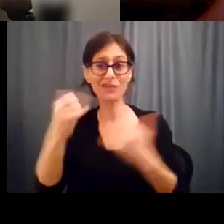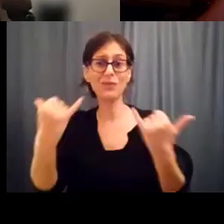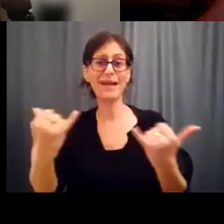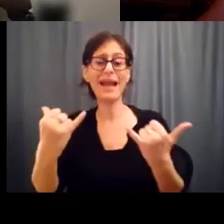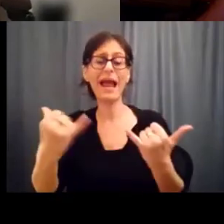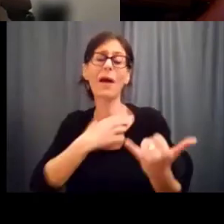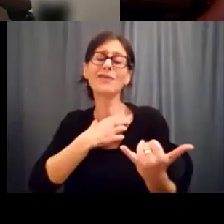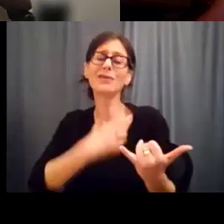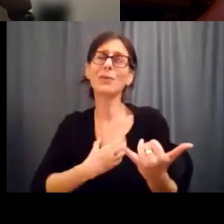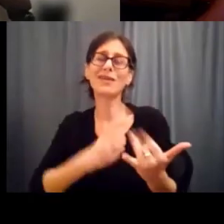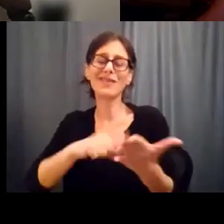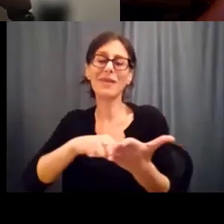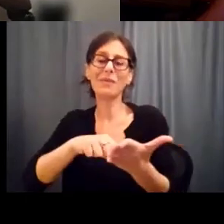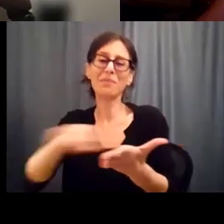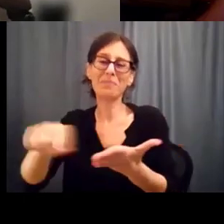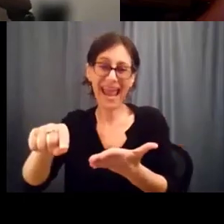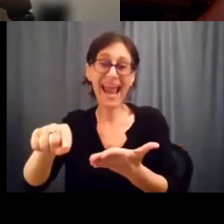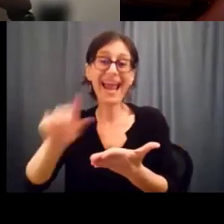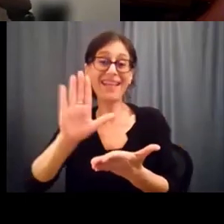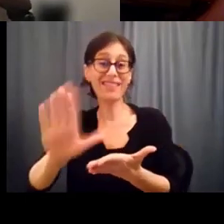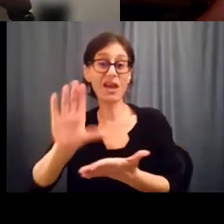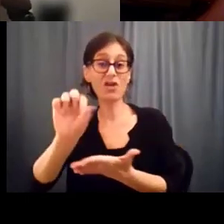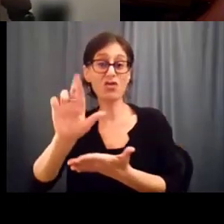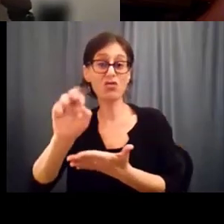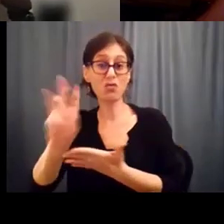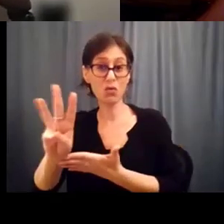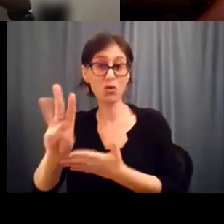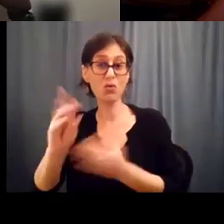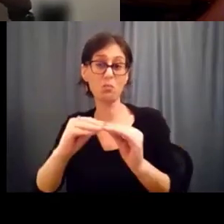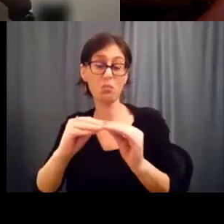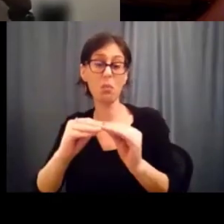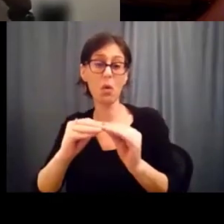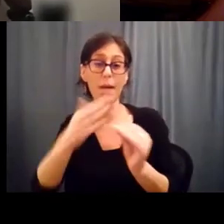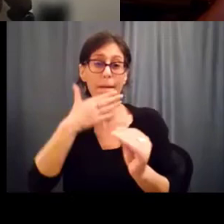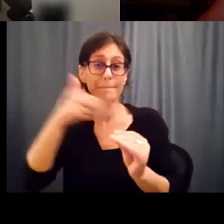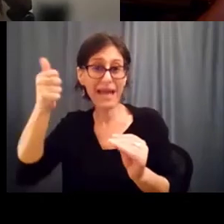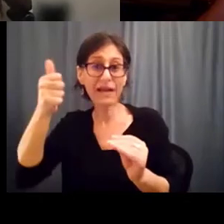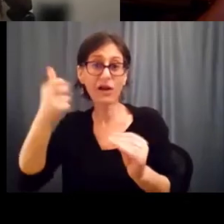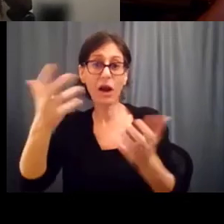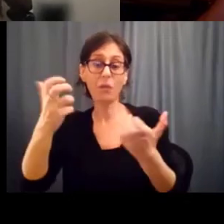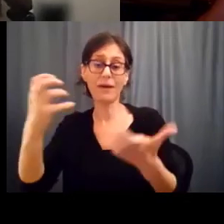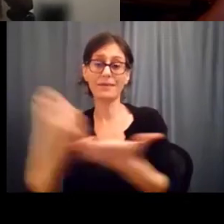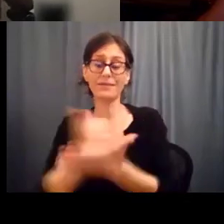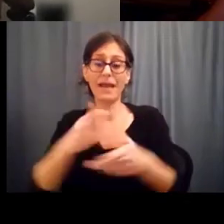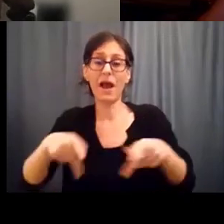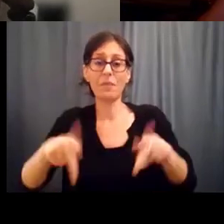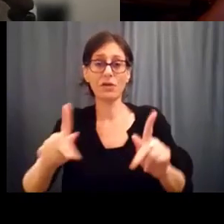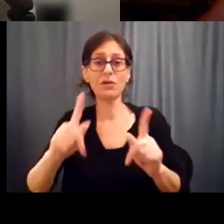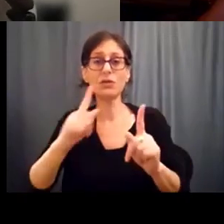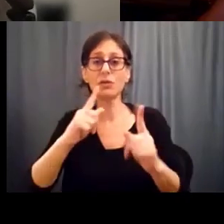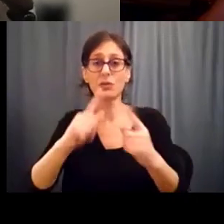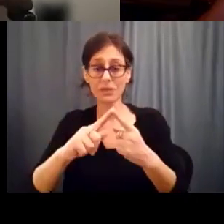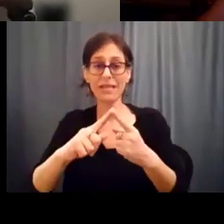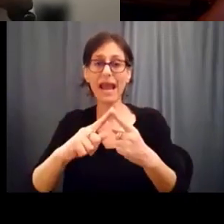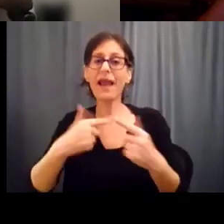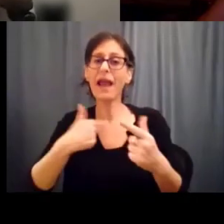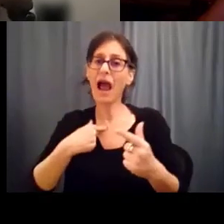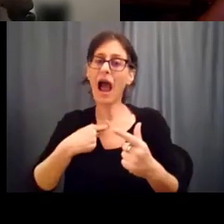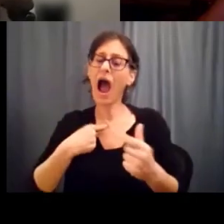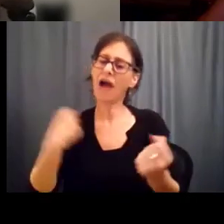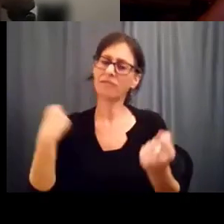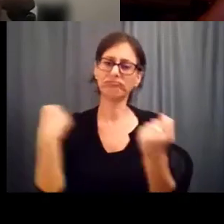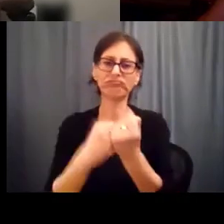pay their crew members a whole lot more. I just want to take this opportunity to say I stand in